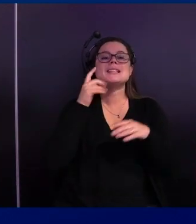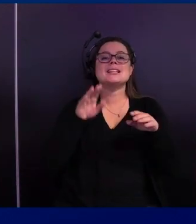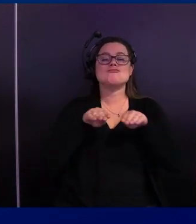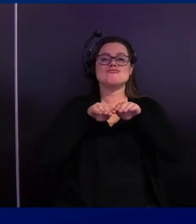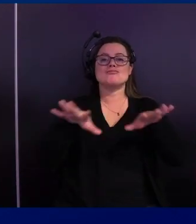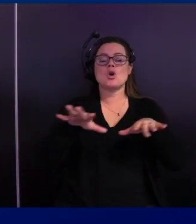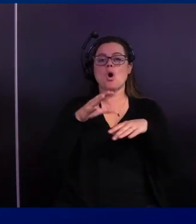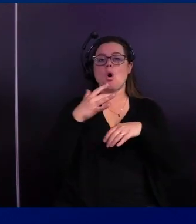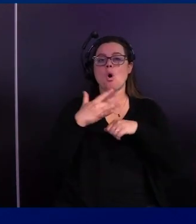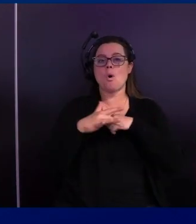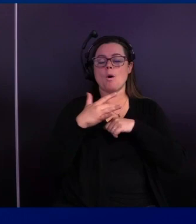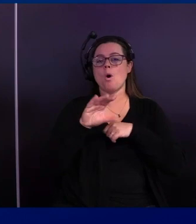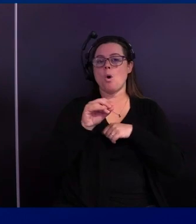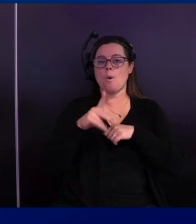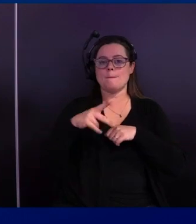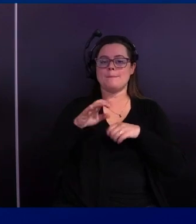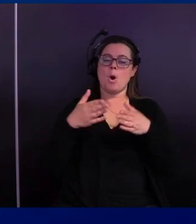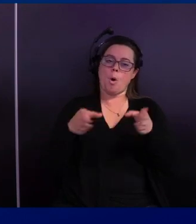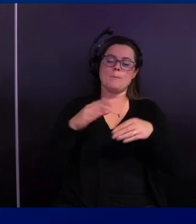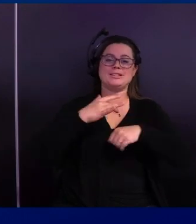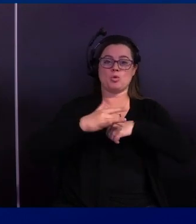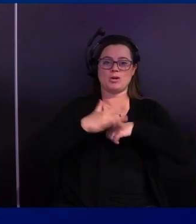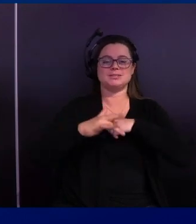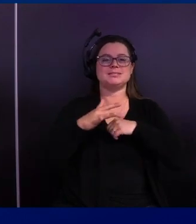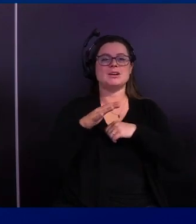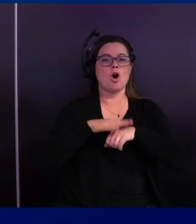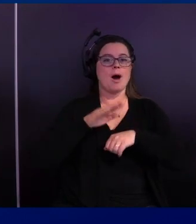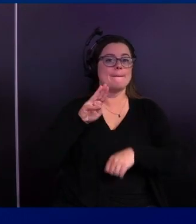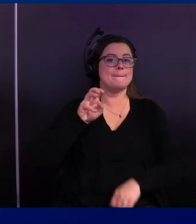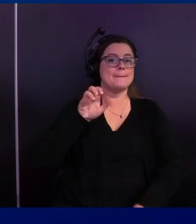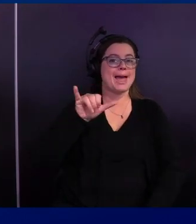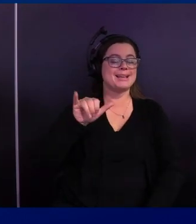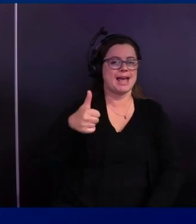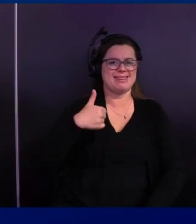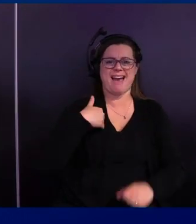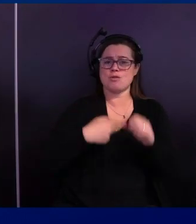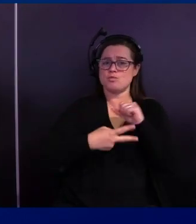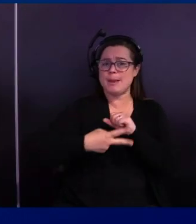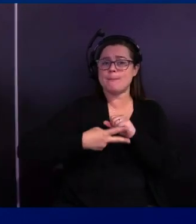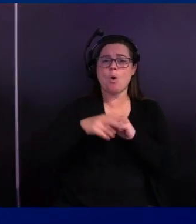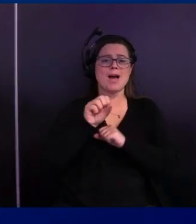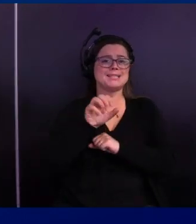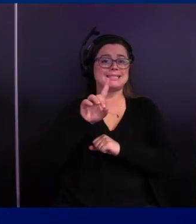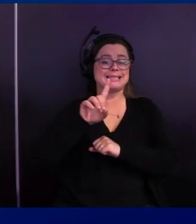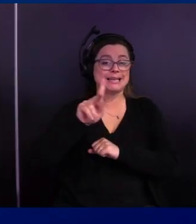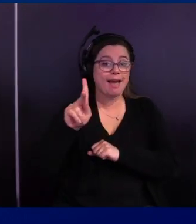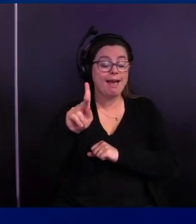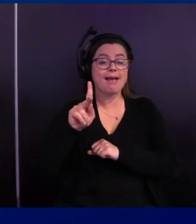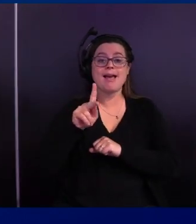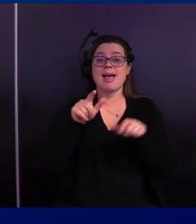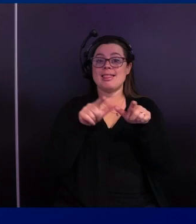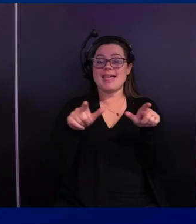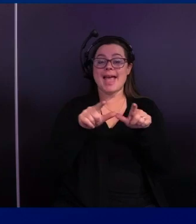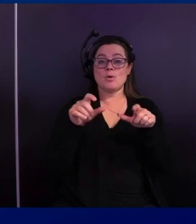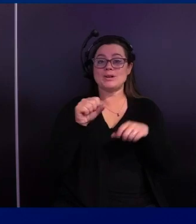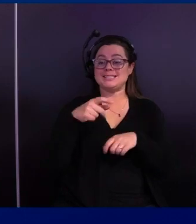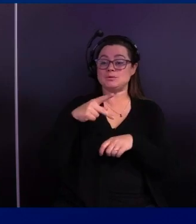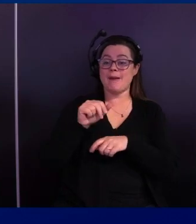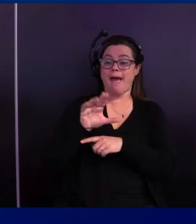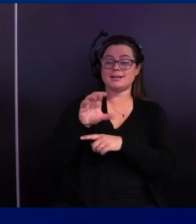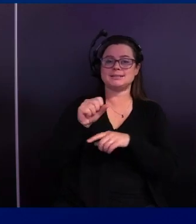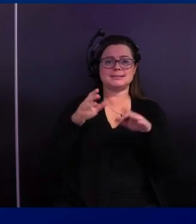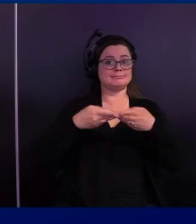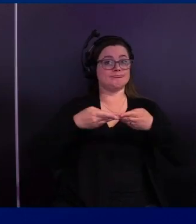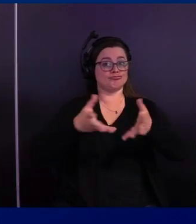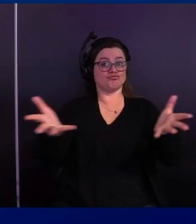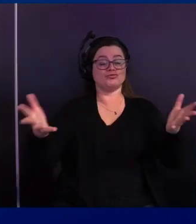10th. And so there's a whole repo with an SDK and the language specs and everything out there in the public domain